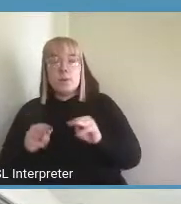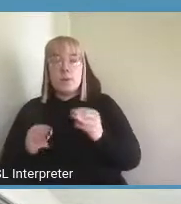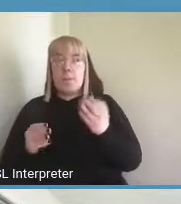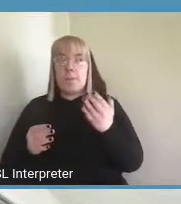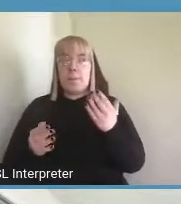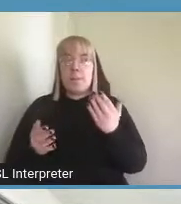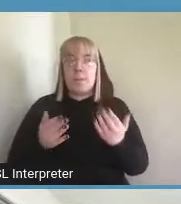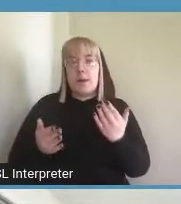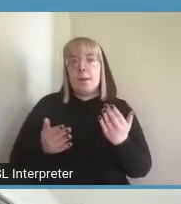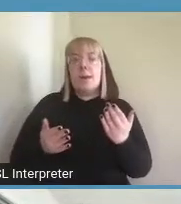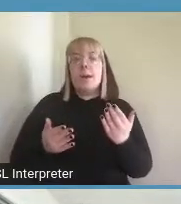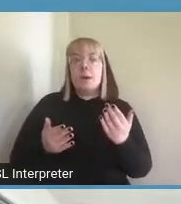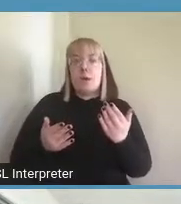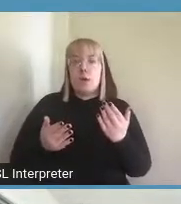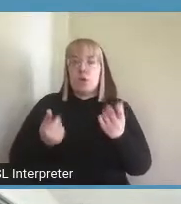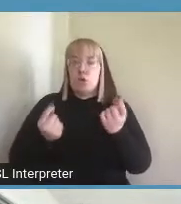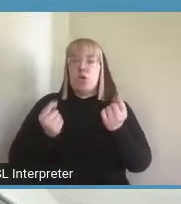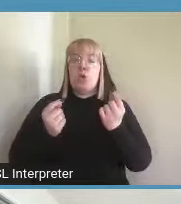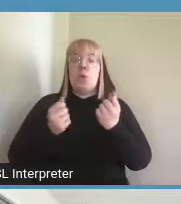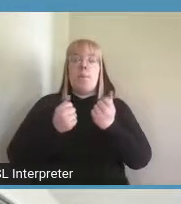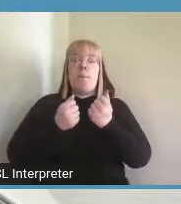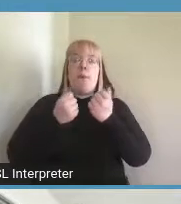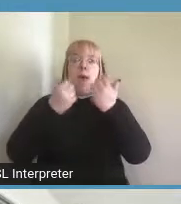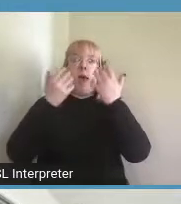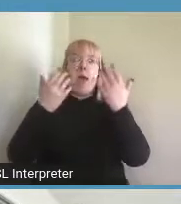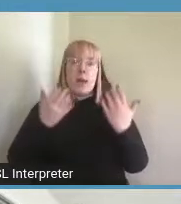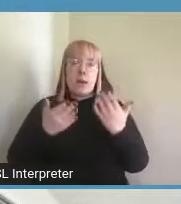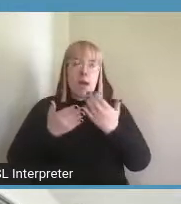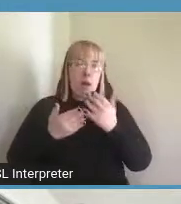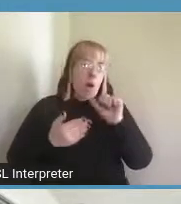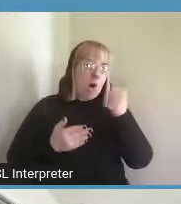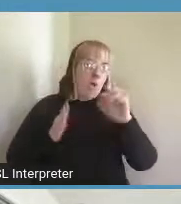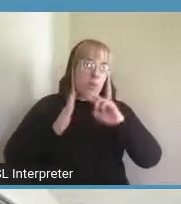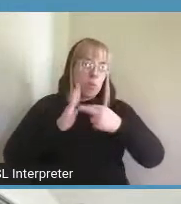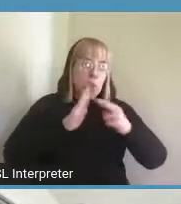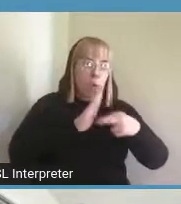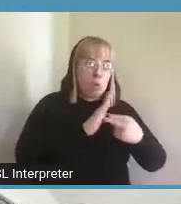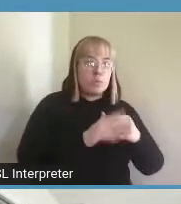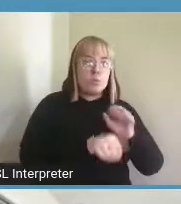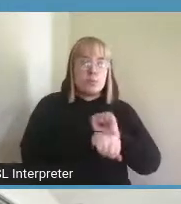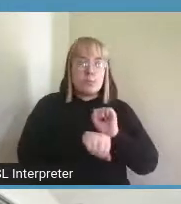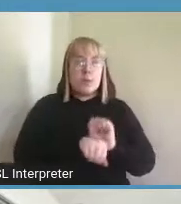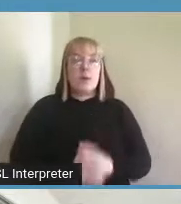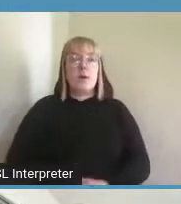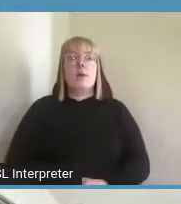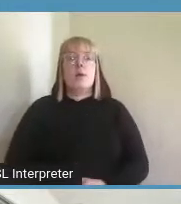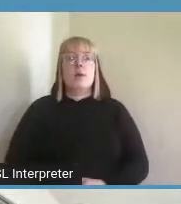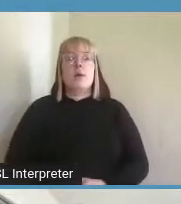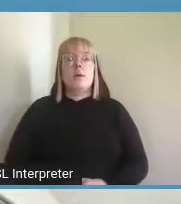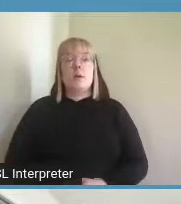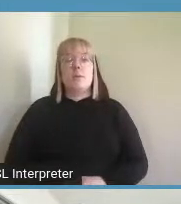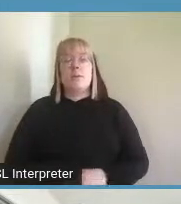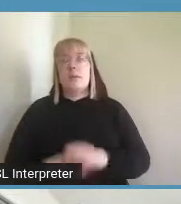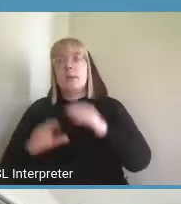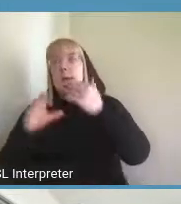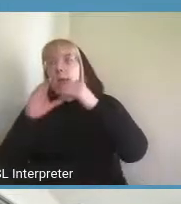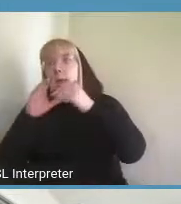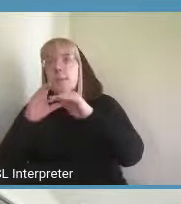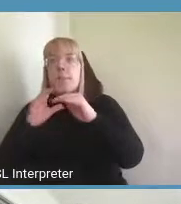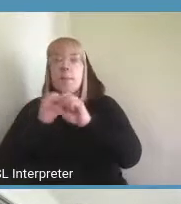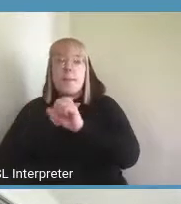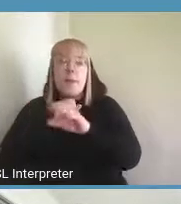yourself, do a lot of other things. So they might also work on websites or email marketing or PR.